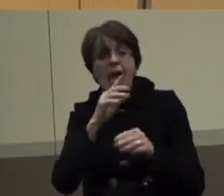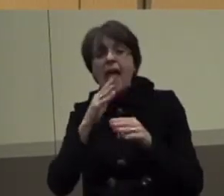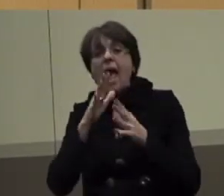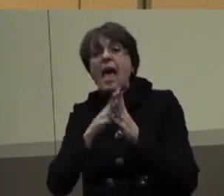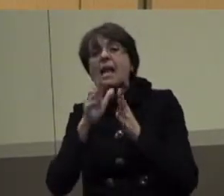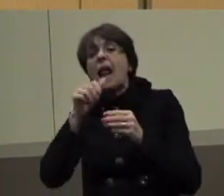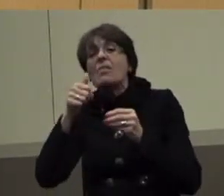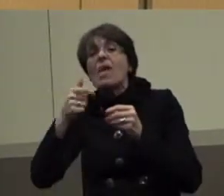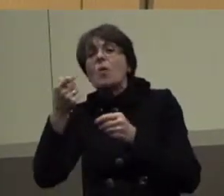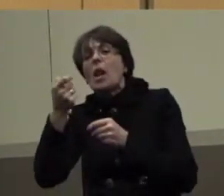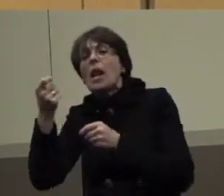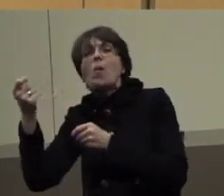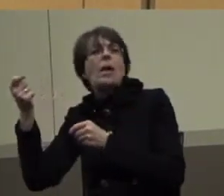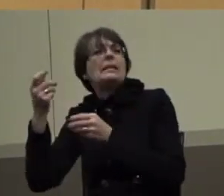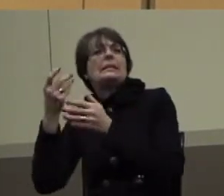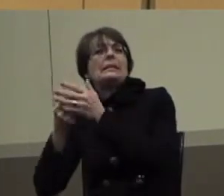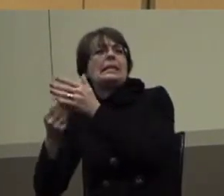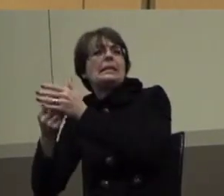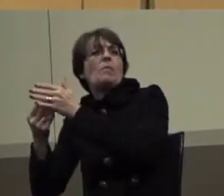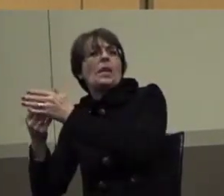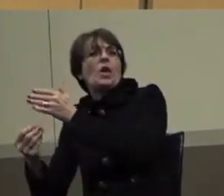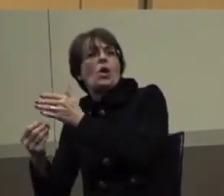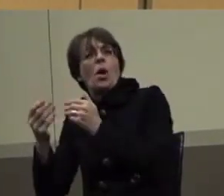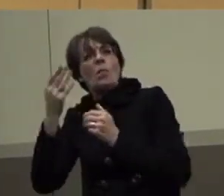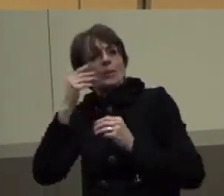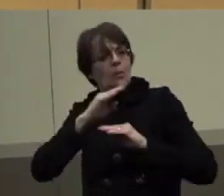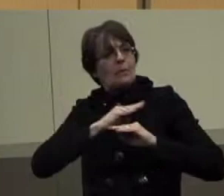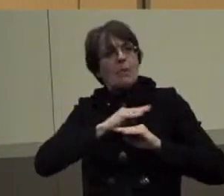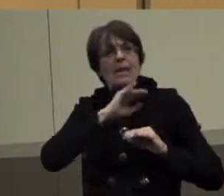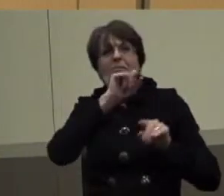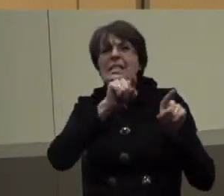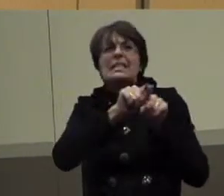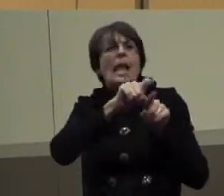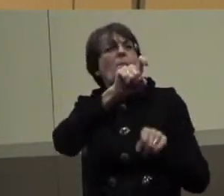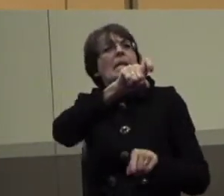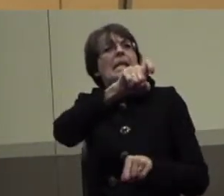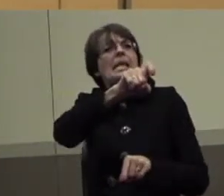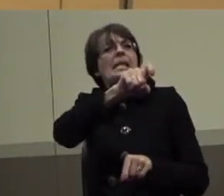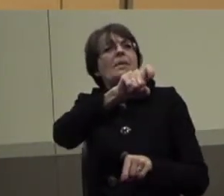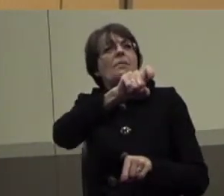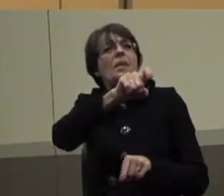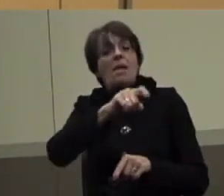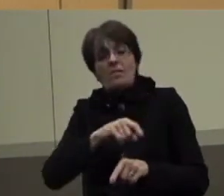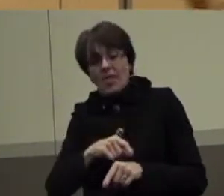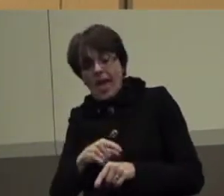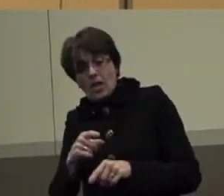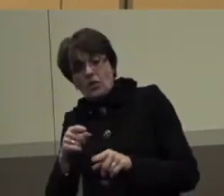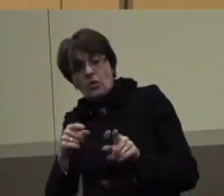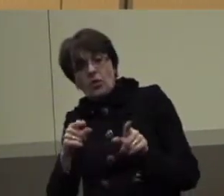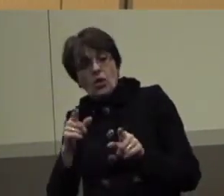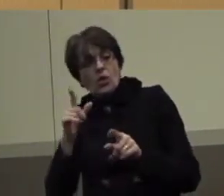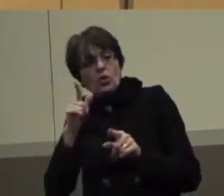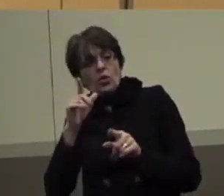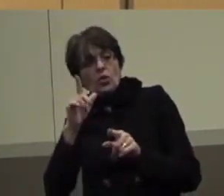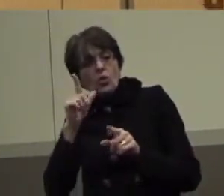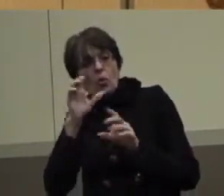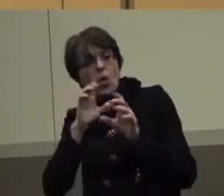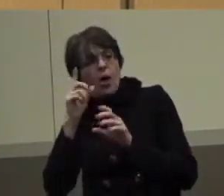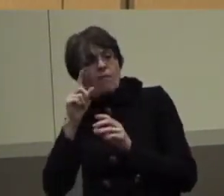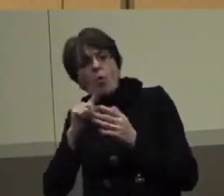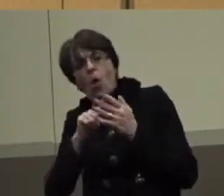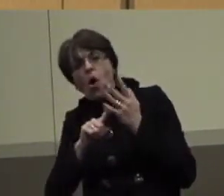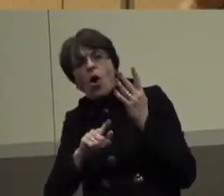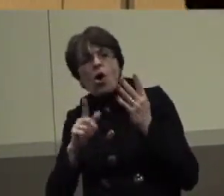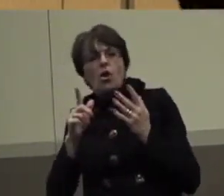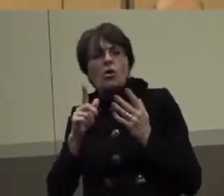disappear, you know, because they were meeting the same needs. Then you look and see, did another gopher head pop up that you need to, because it's kind of all the